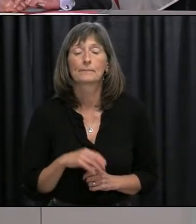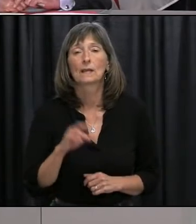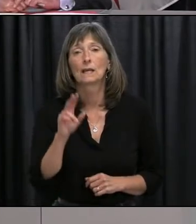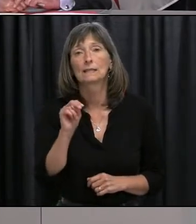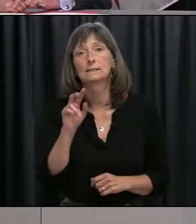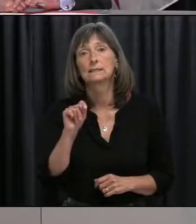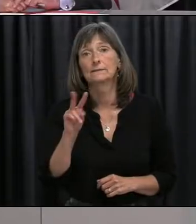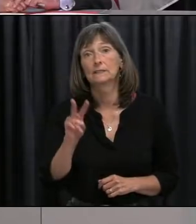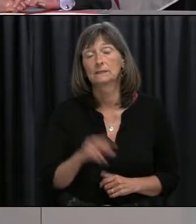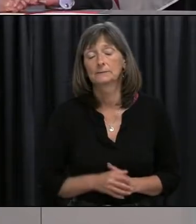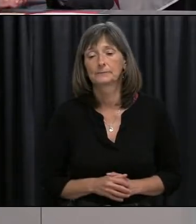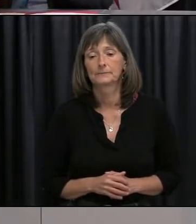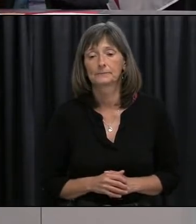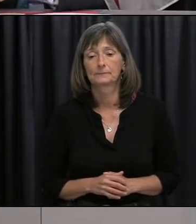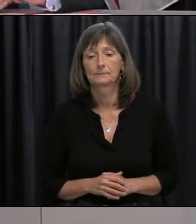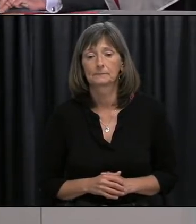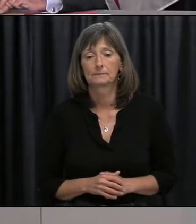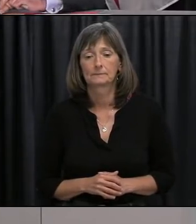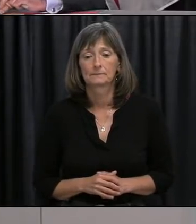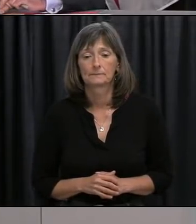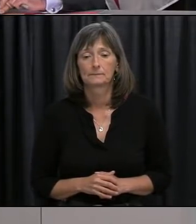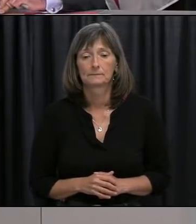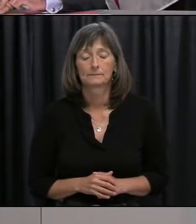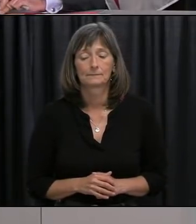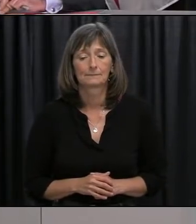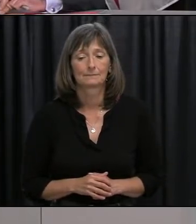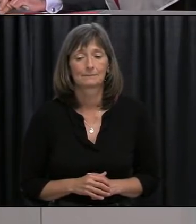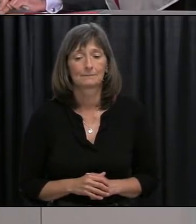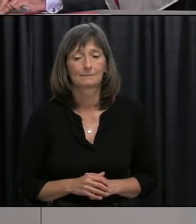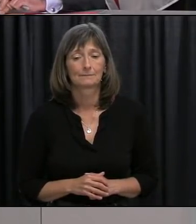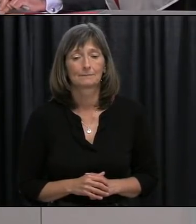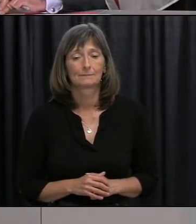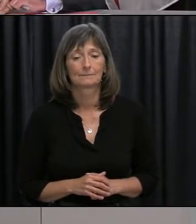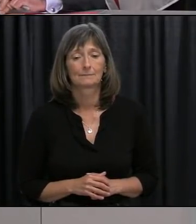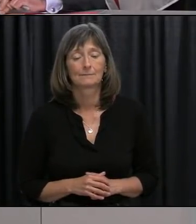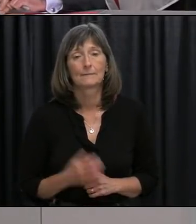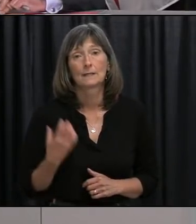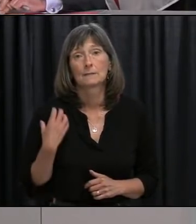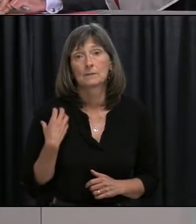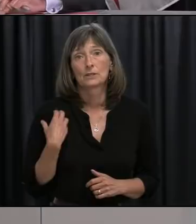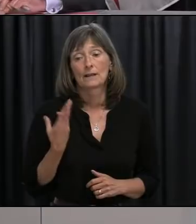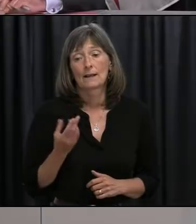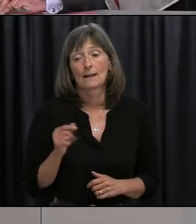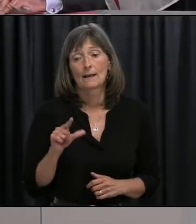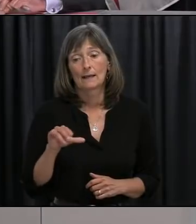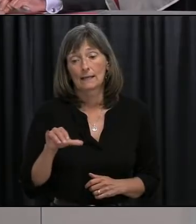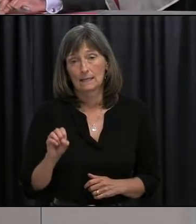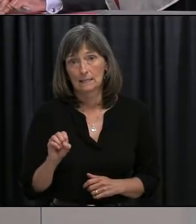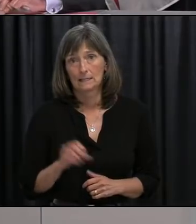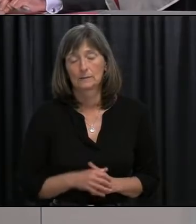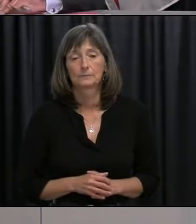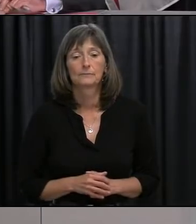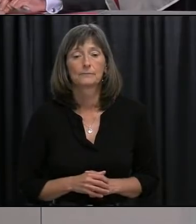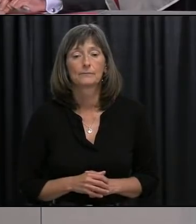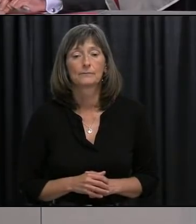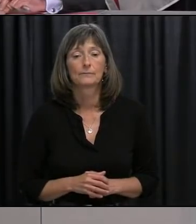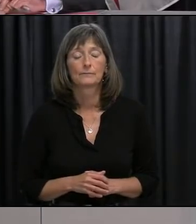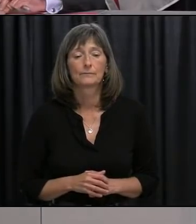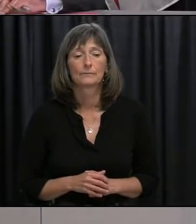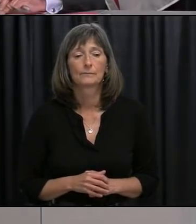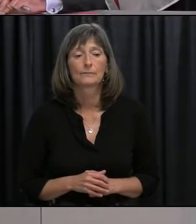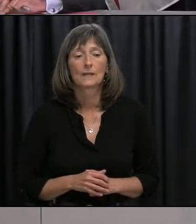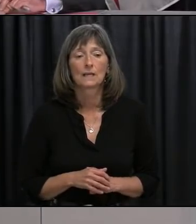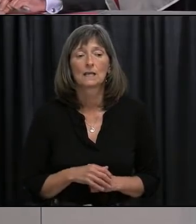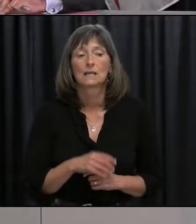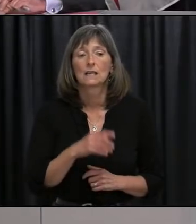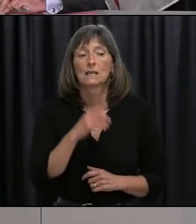Kellyanne Roberts of NTV News. Please go ahead. Thank you. Minister Haggie, you note long-term care visitation